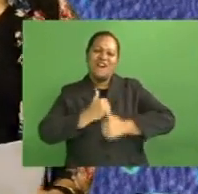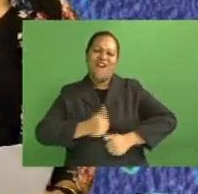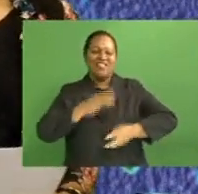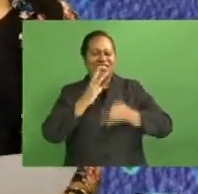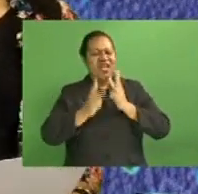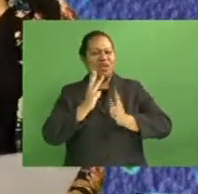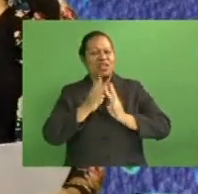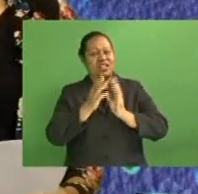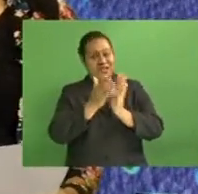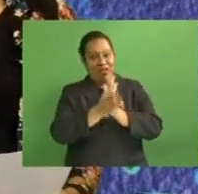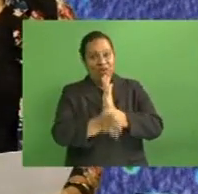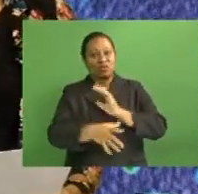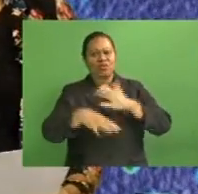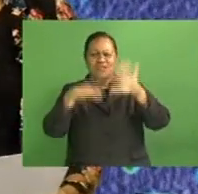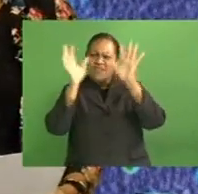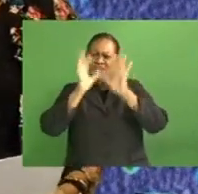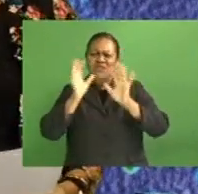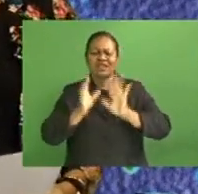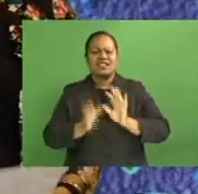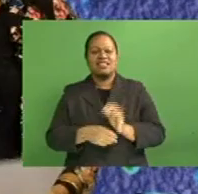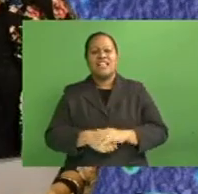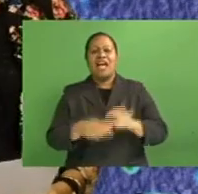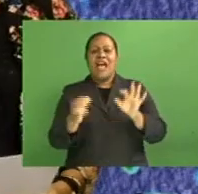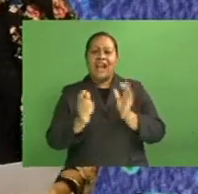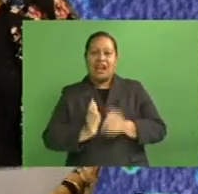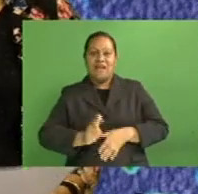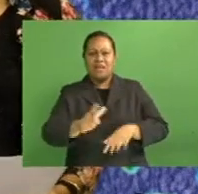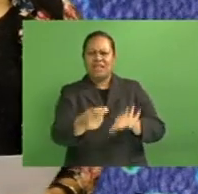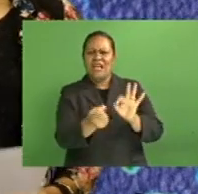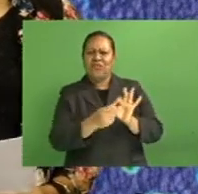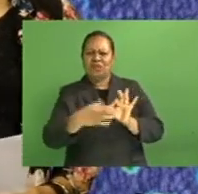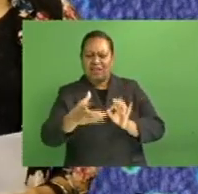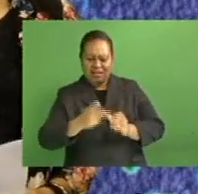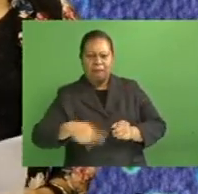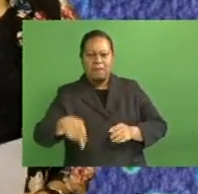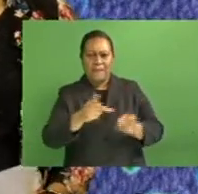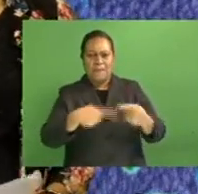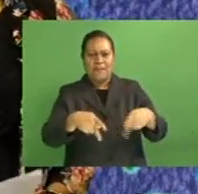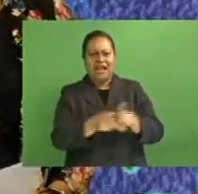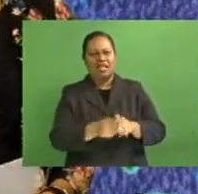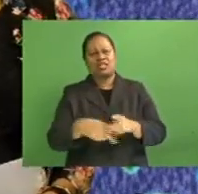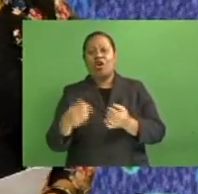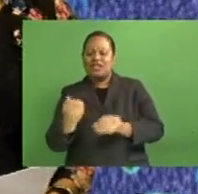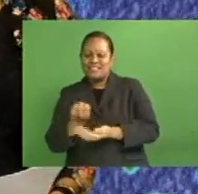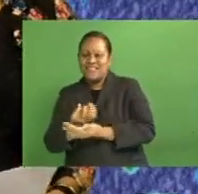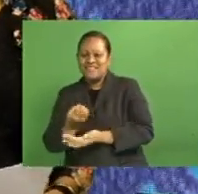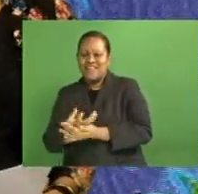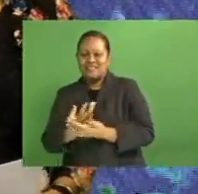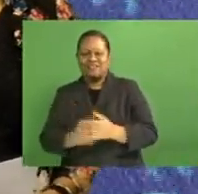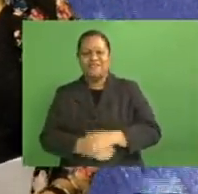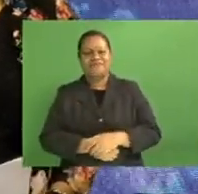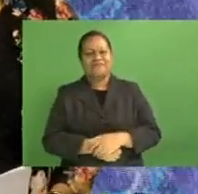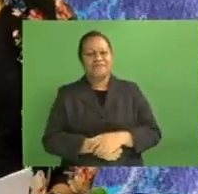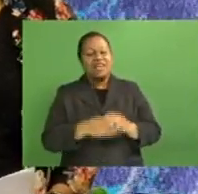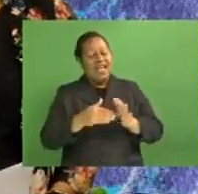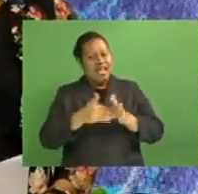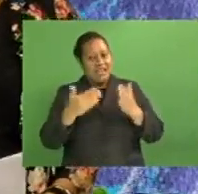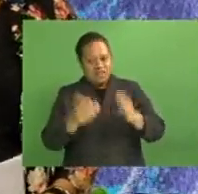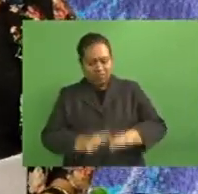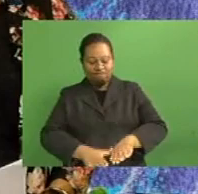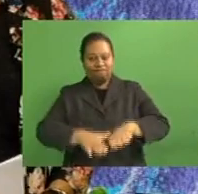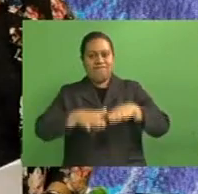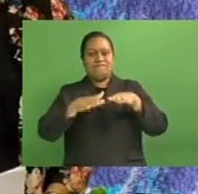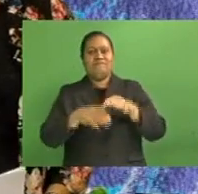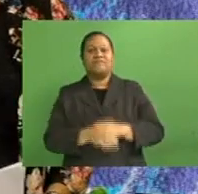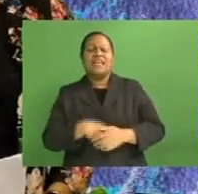the big shady trees in Bulileka Lambasa or in Nakama Savu Savu. Now to the tides.